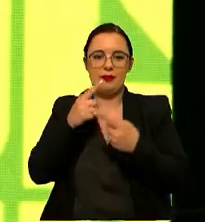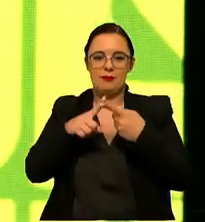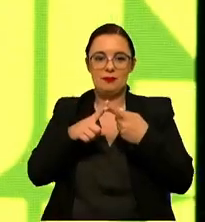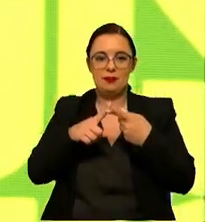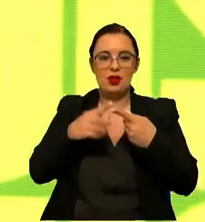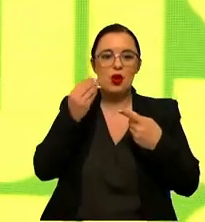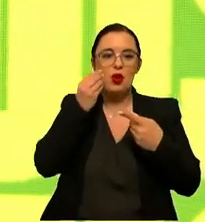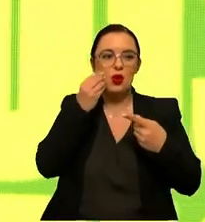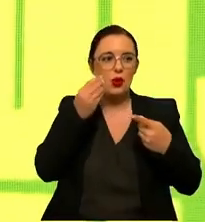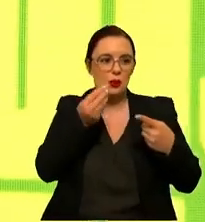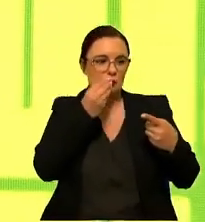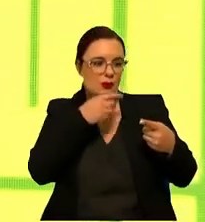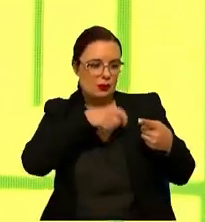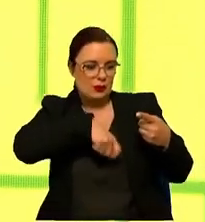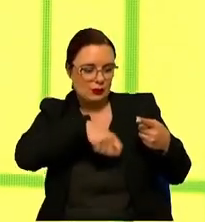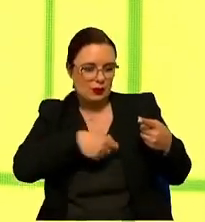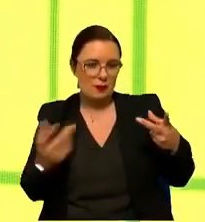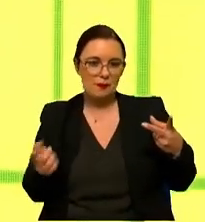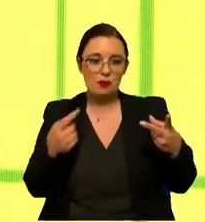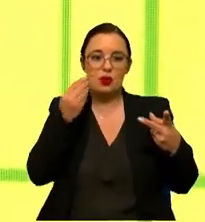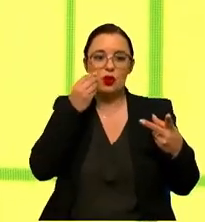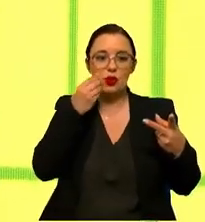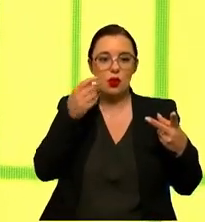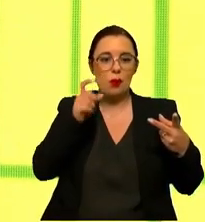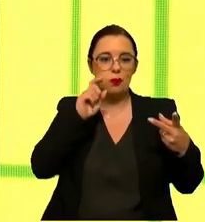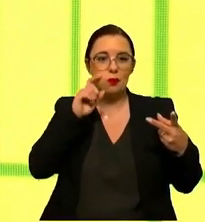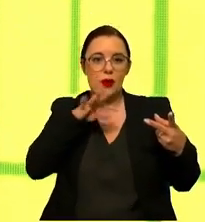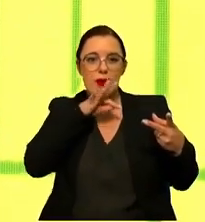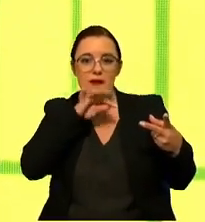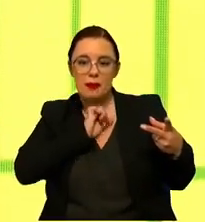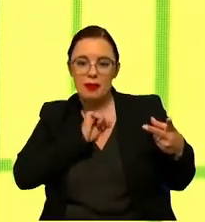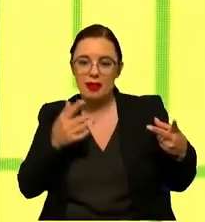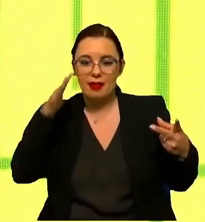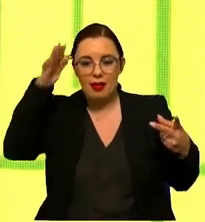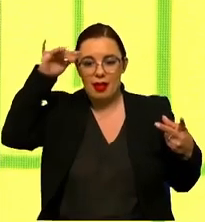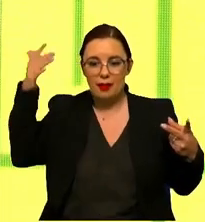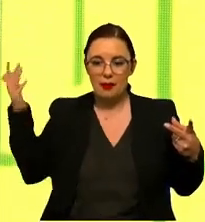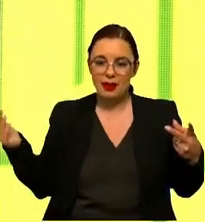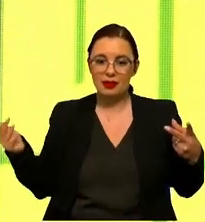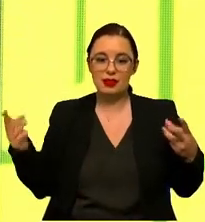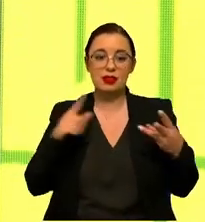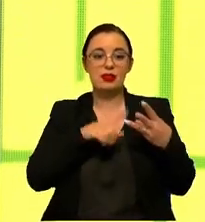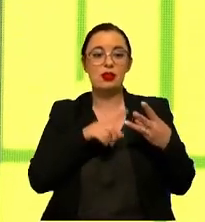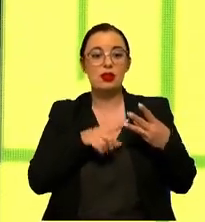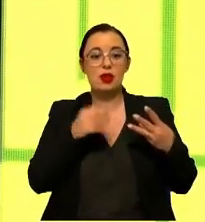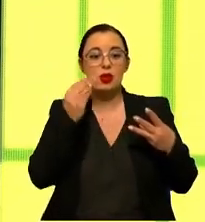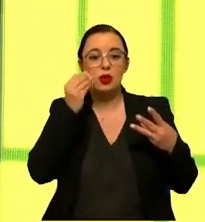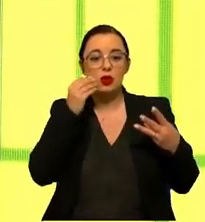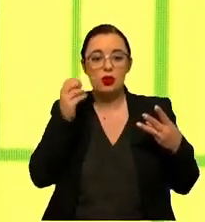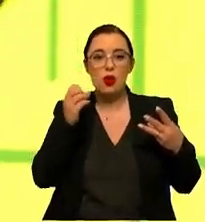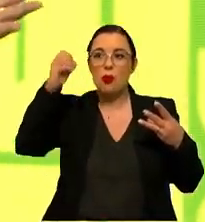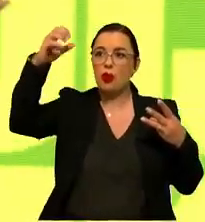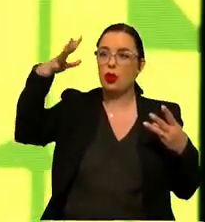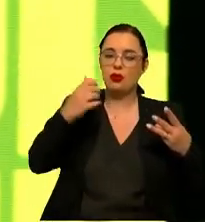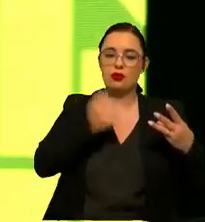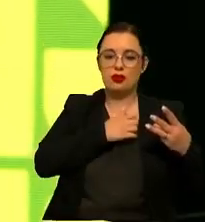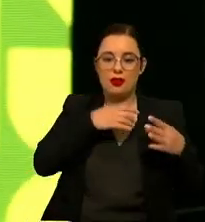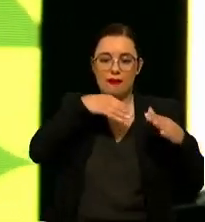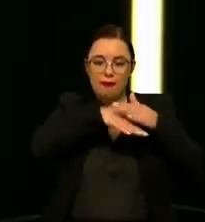How to cook my food, how to defend my family from an animal, how to bring light into my